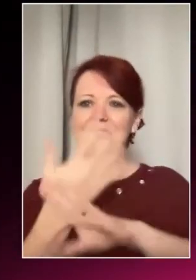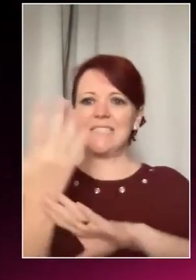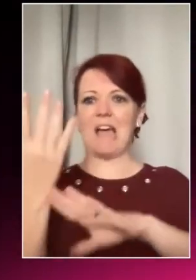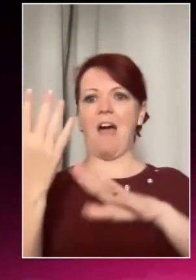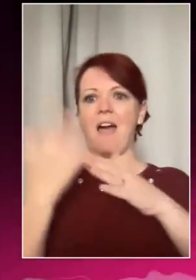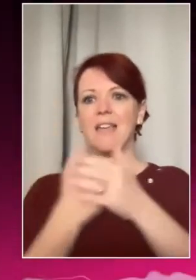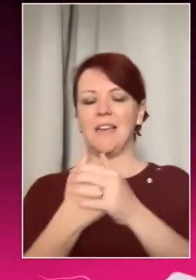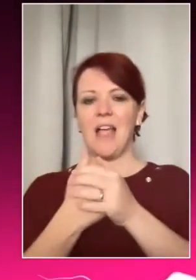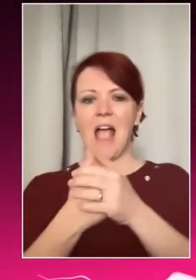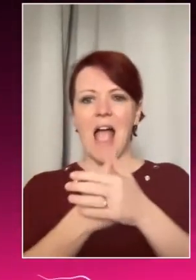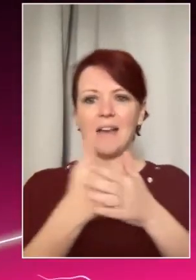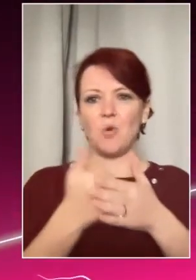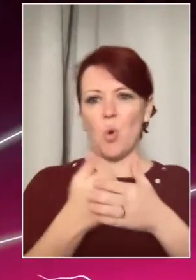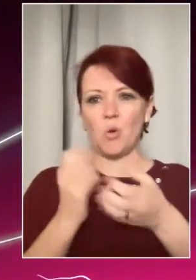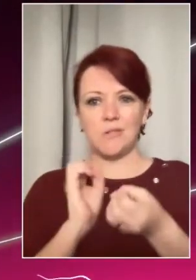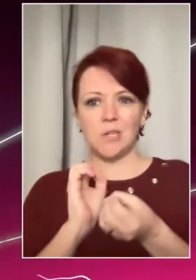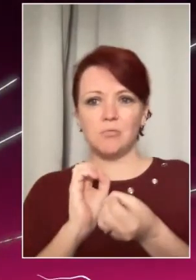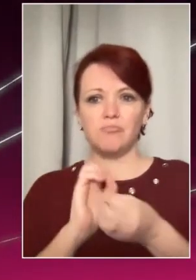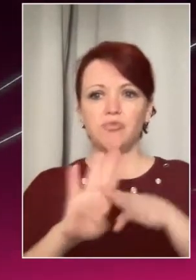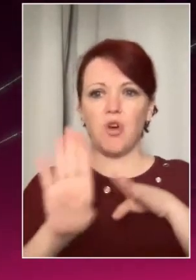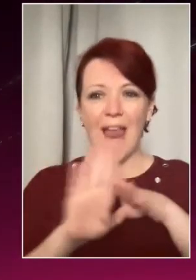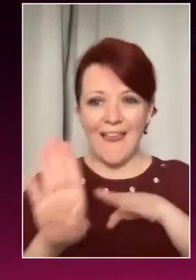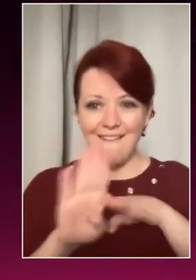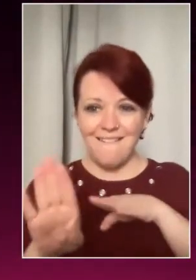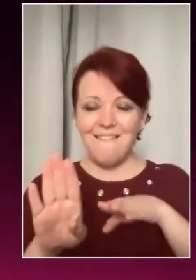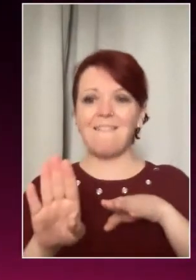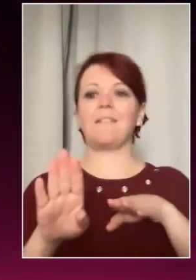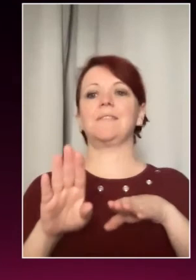schemes. Sadly, they are often overlooked.